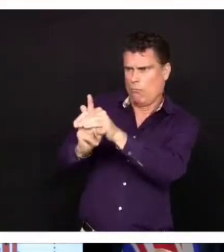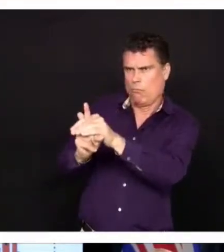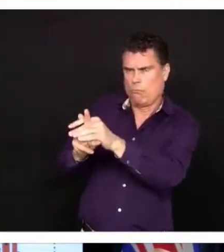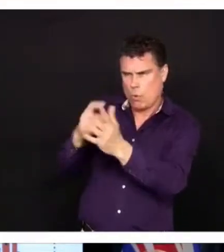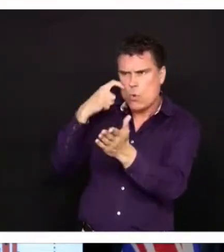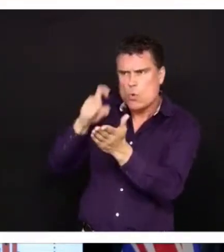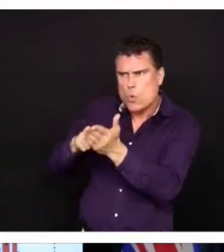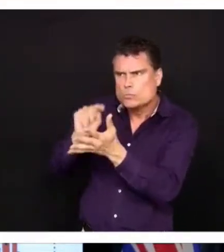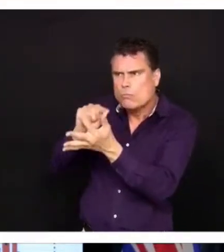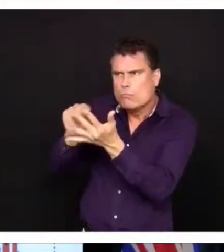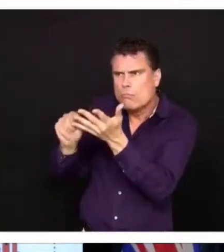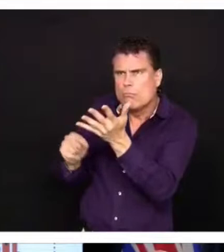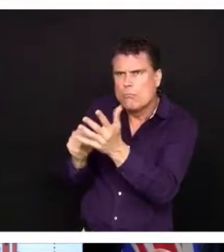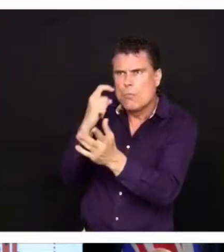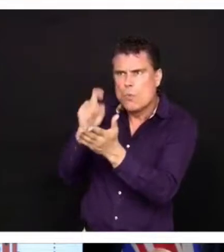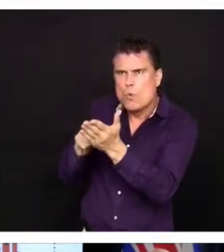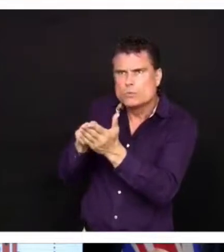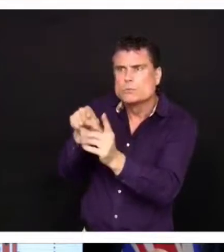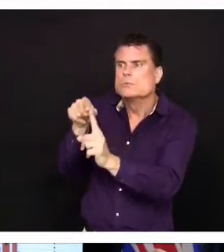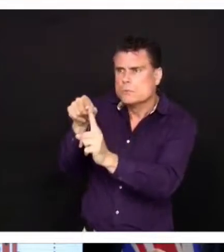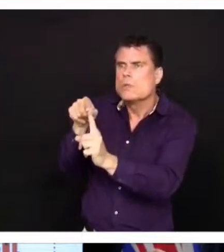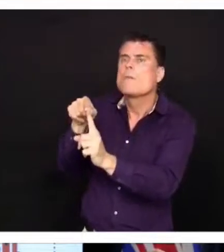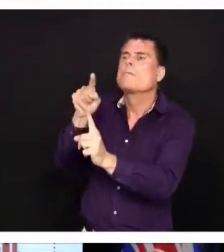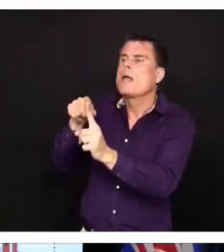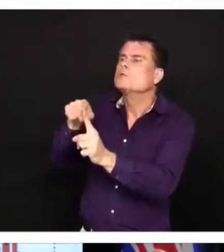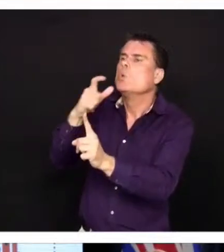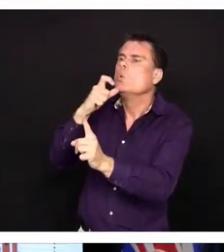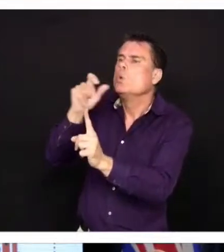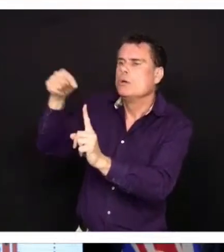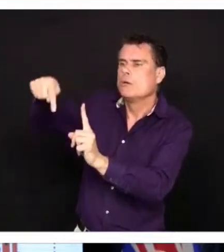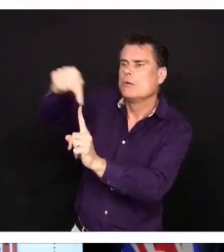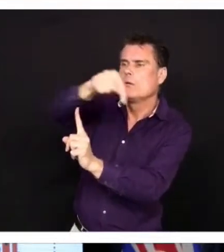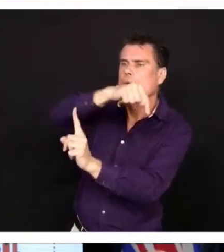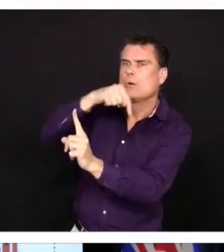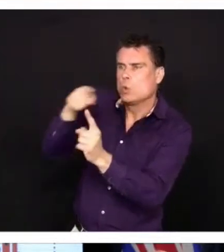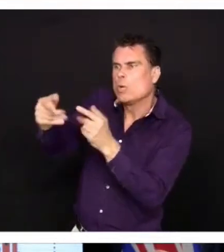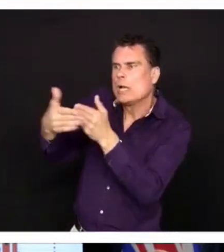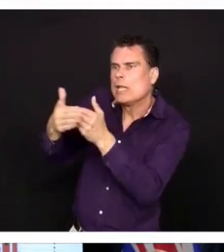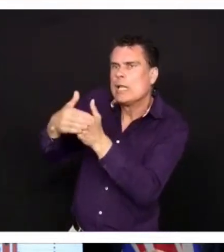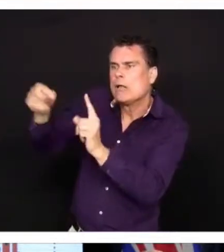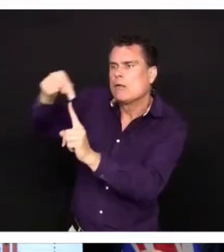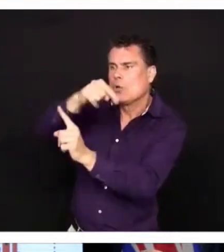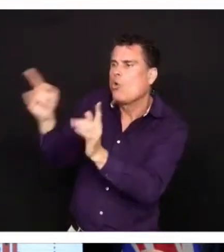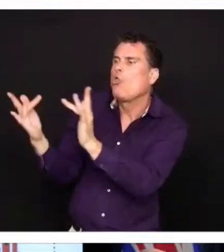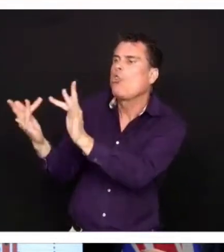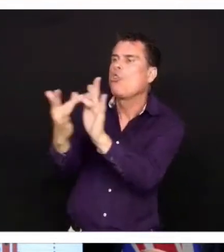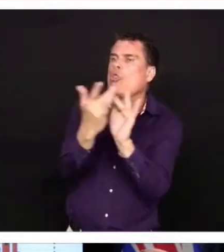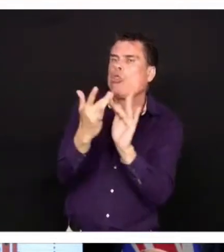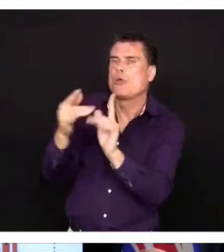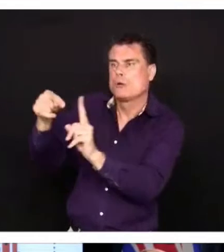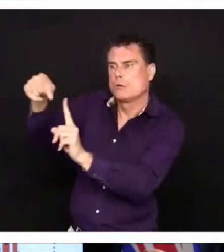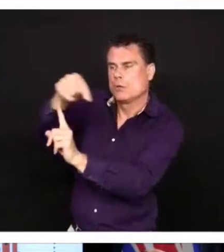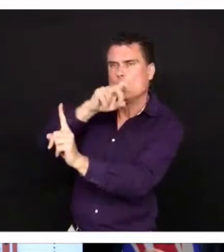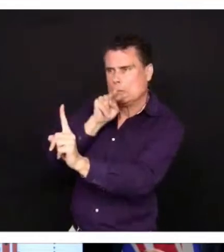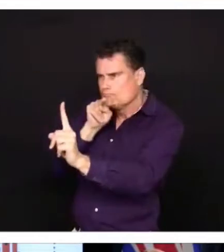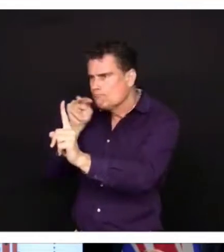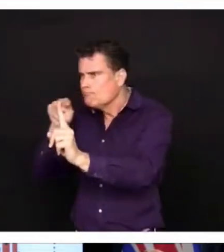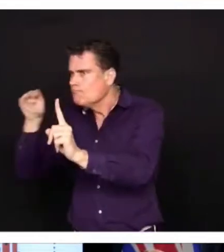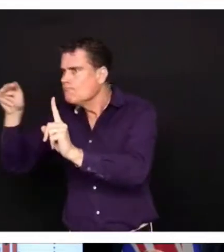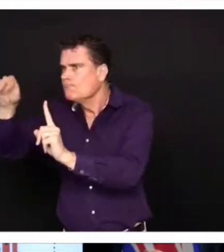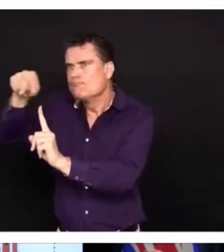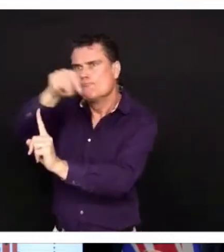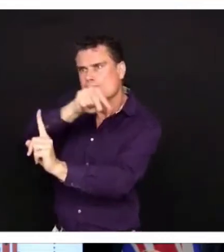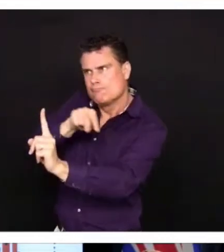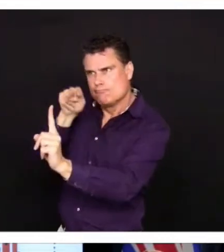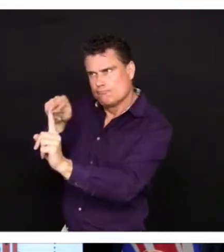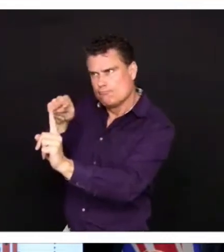this graph is showing, and I've put in the 2 lines around the laboratory testing strategy so you can equate it